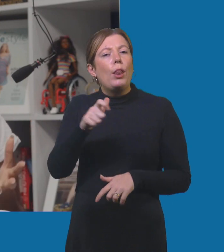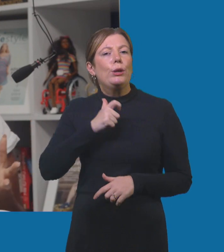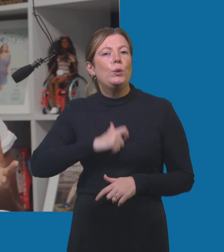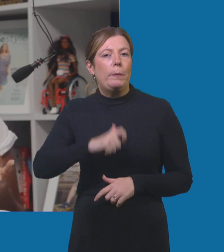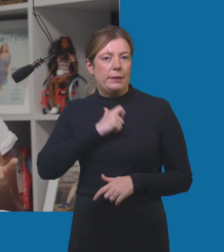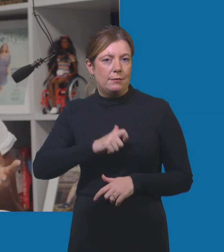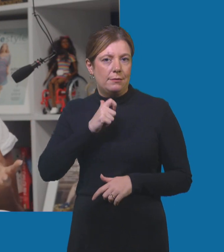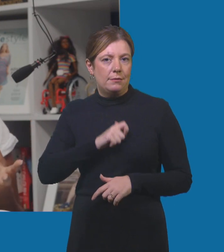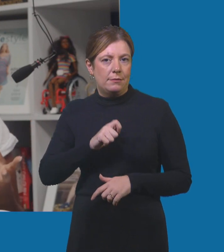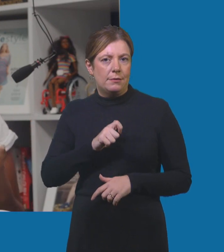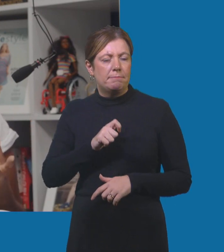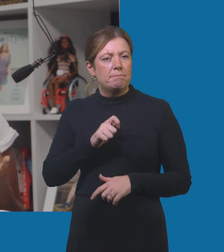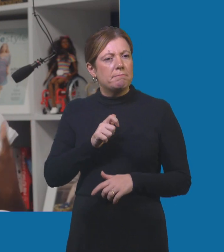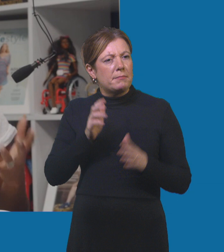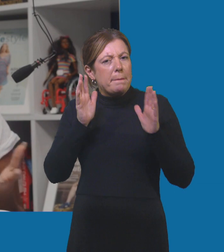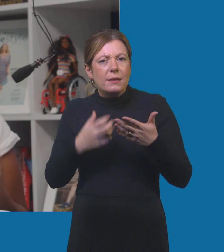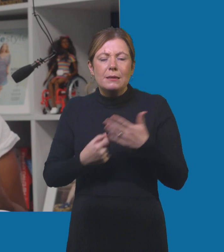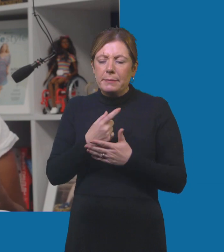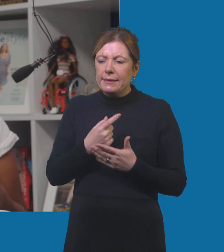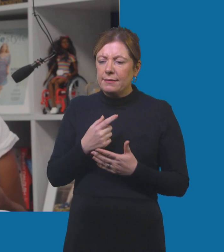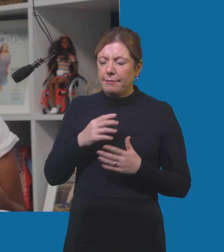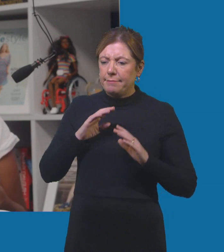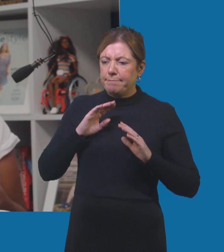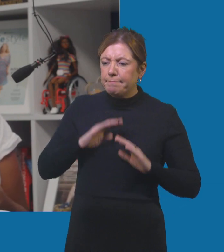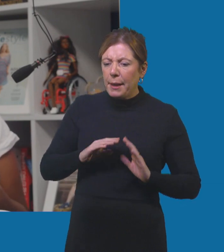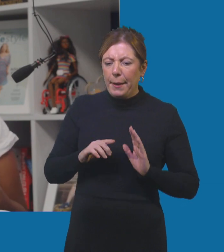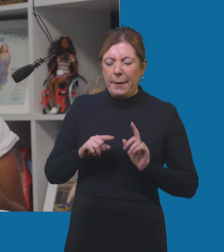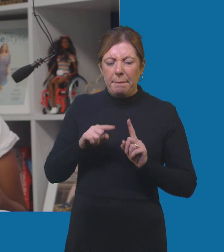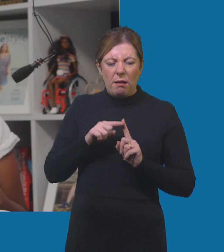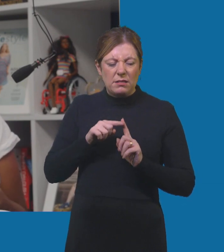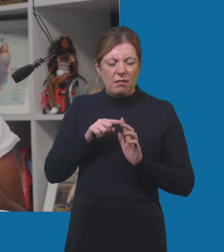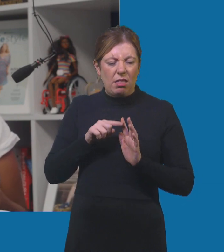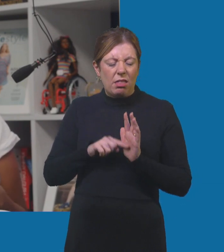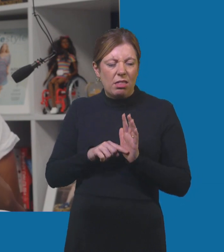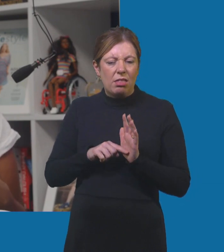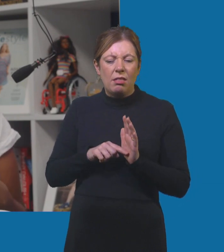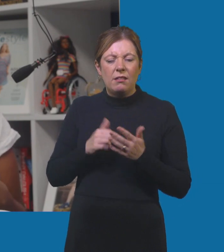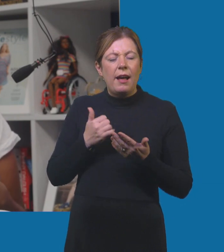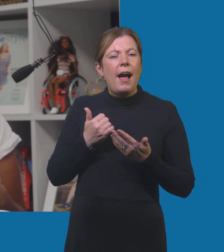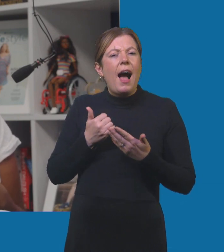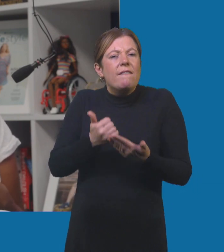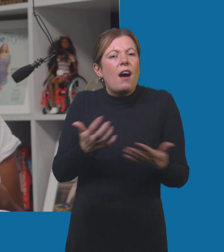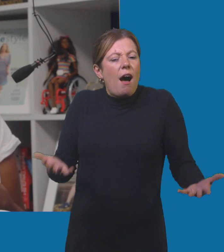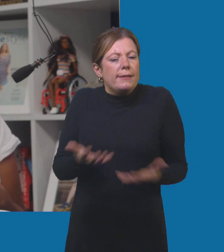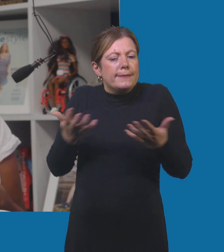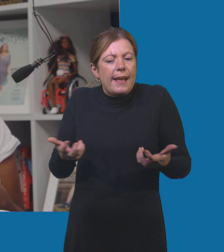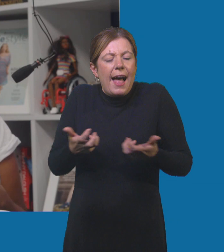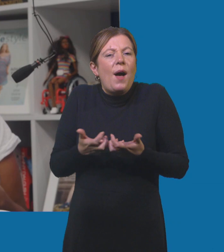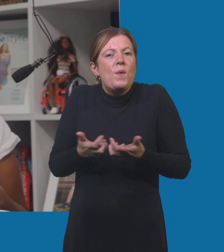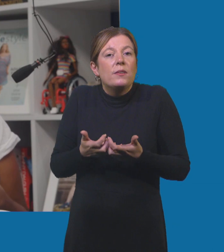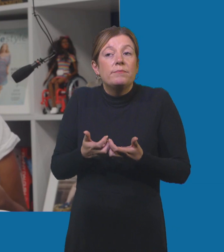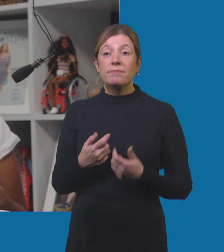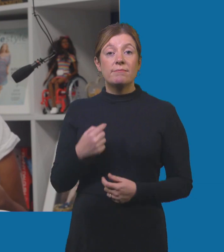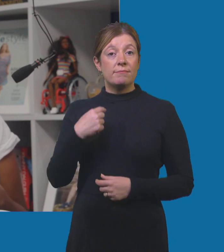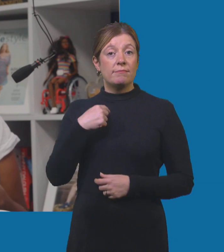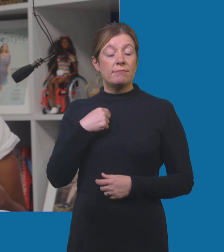that you don't feel positive, like how do you bring yourself back up, and what advice do you have to listeners on the days that they might not feel positive? I just tell myself